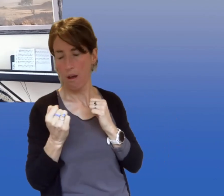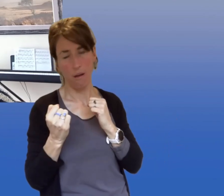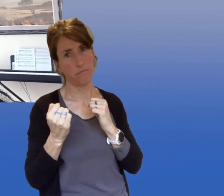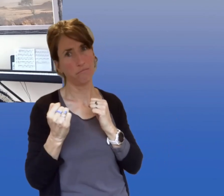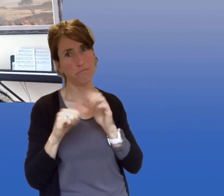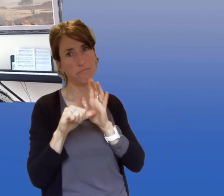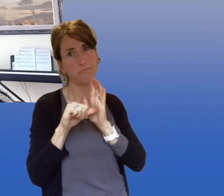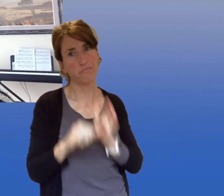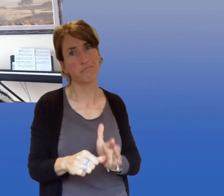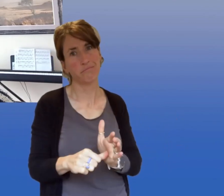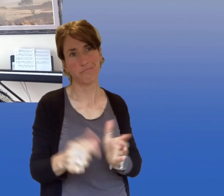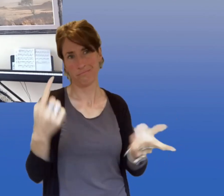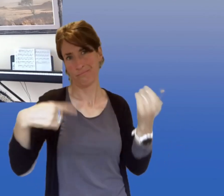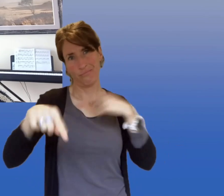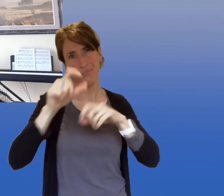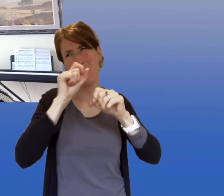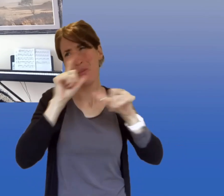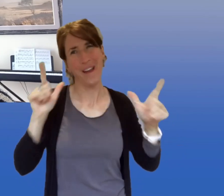winter months.